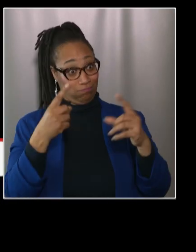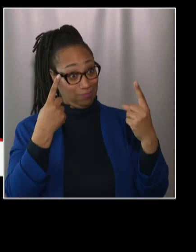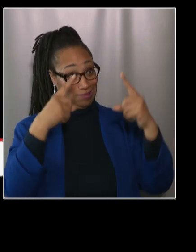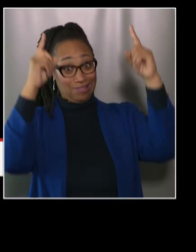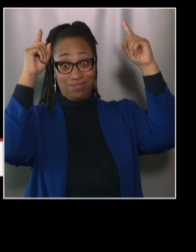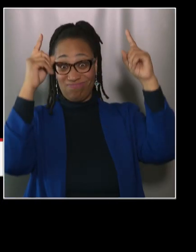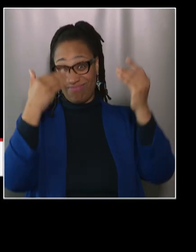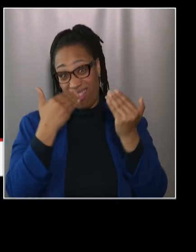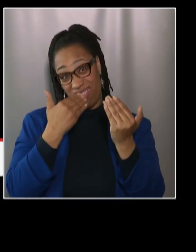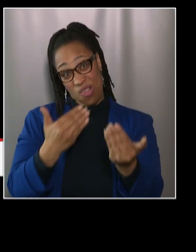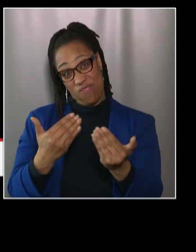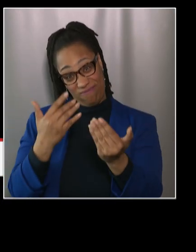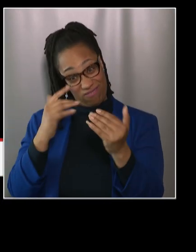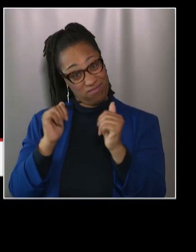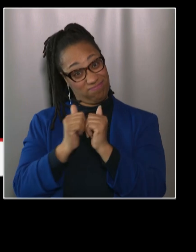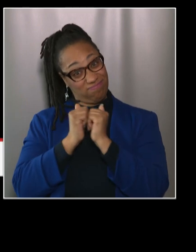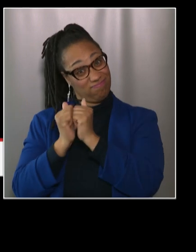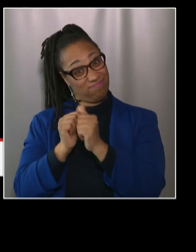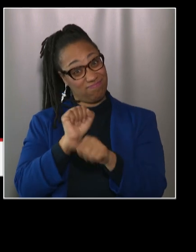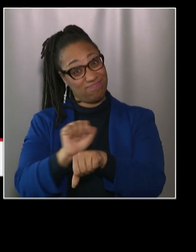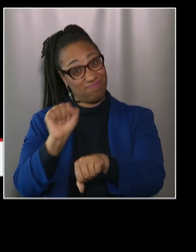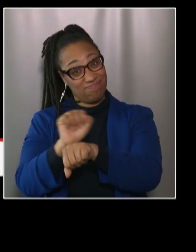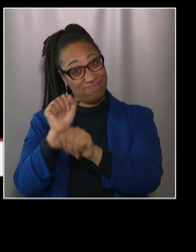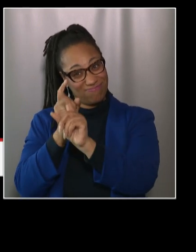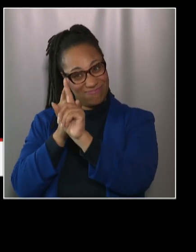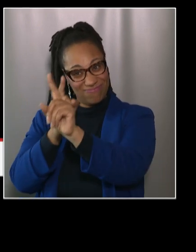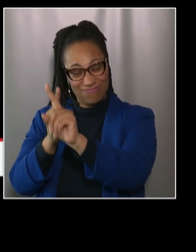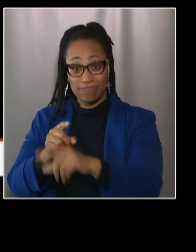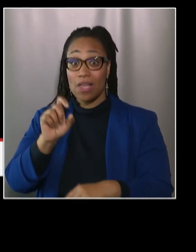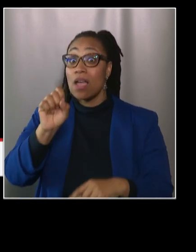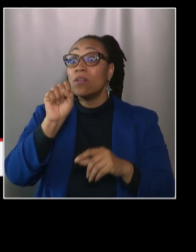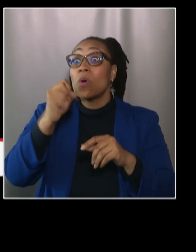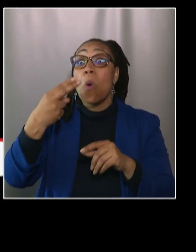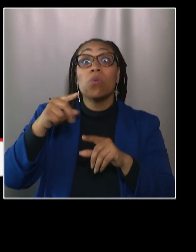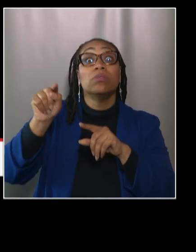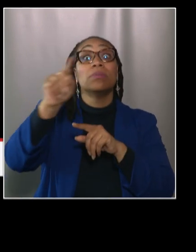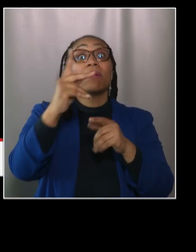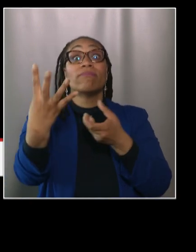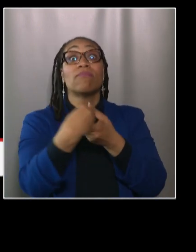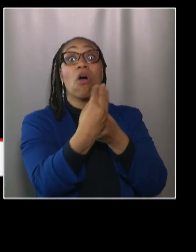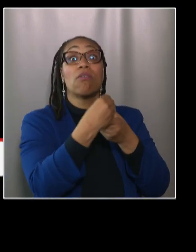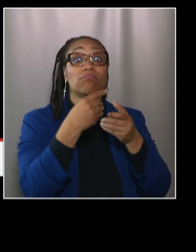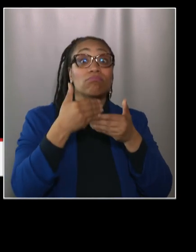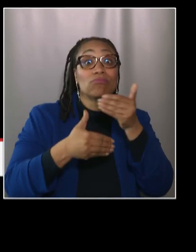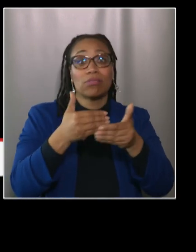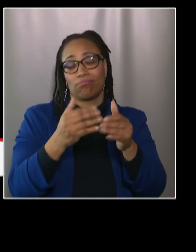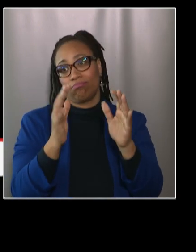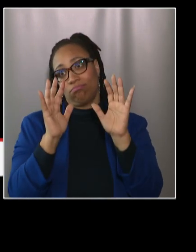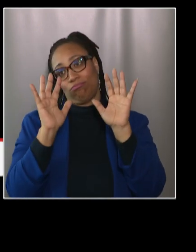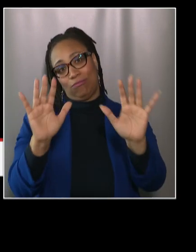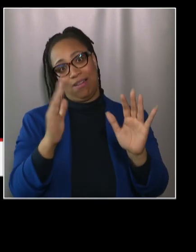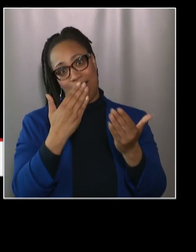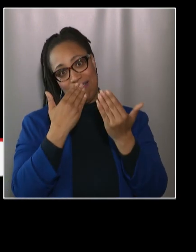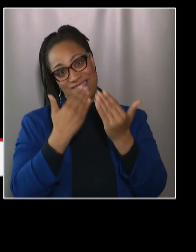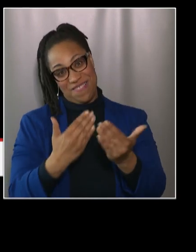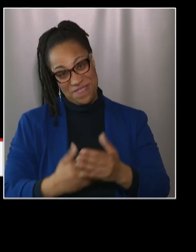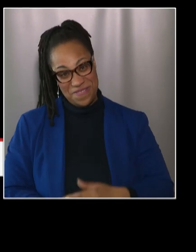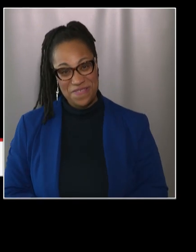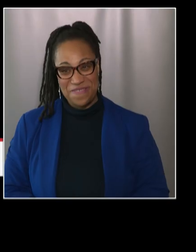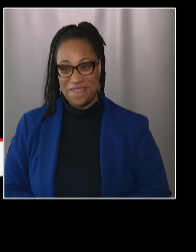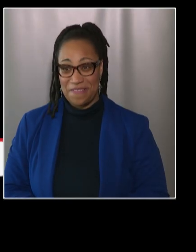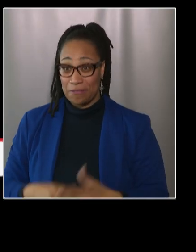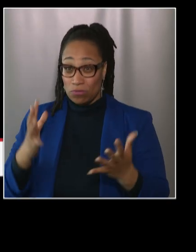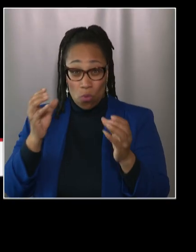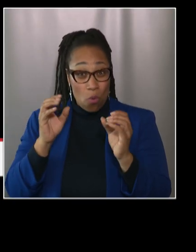community stakeholders as well. All right, so let's get to some of the opportunities that we have before you today to present. The first is